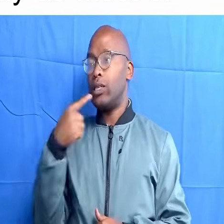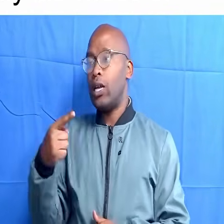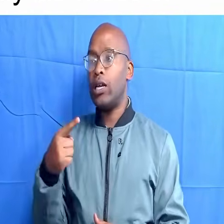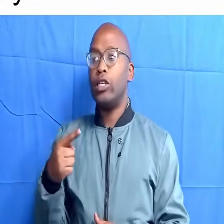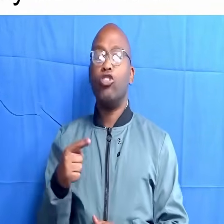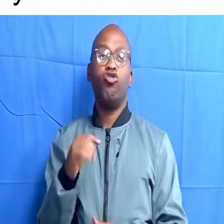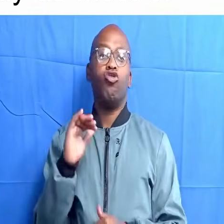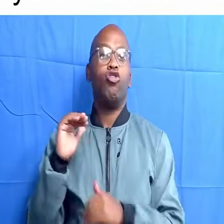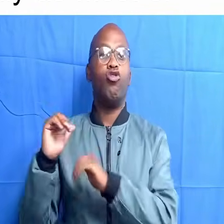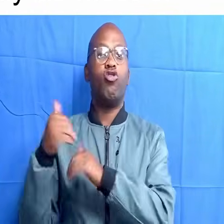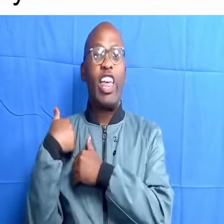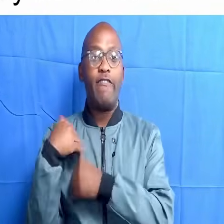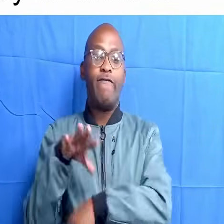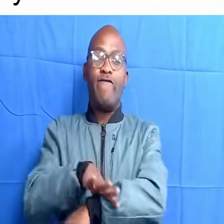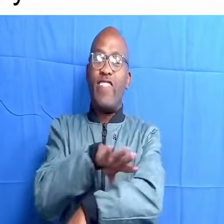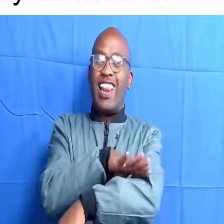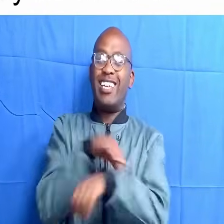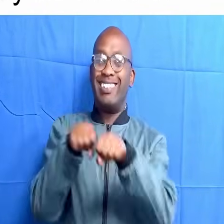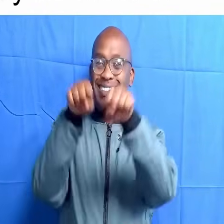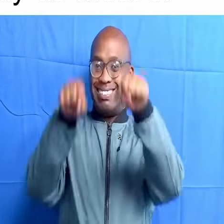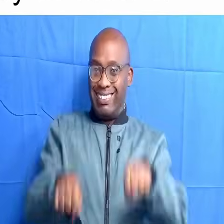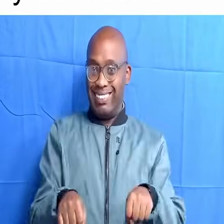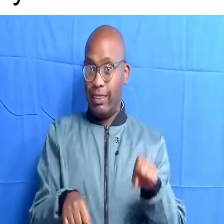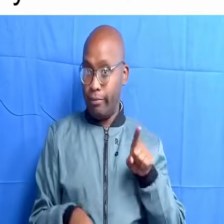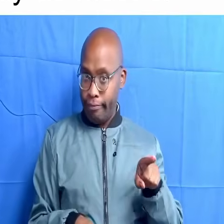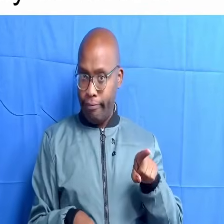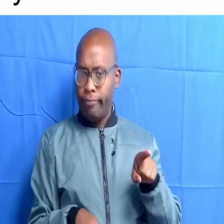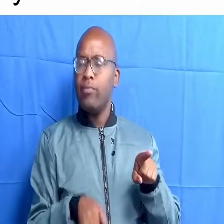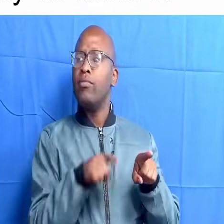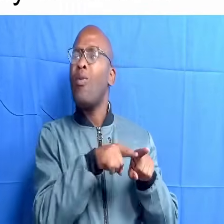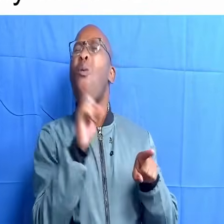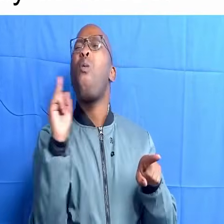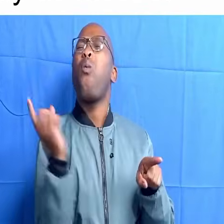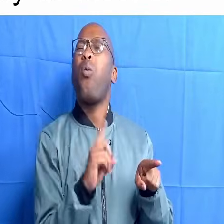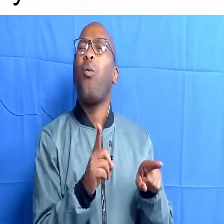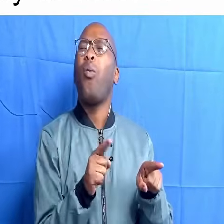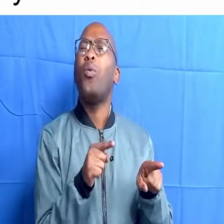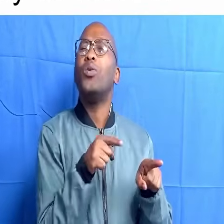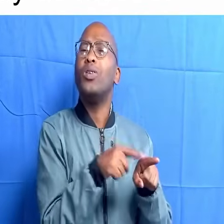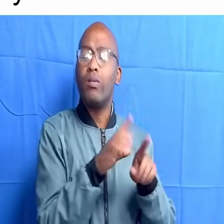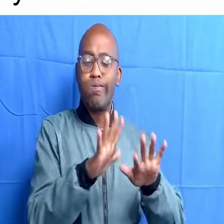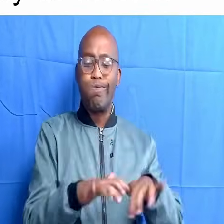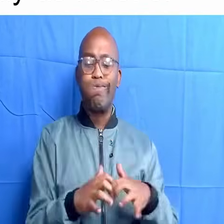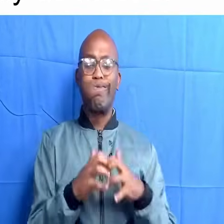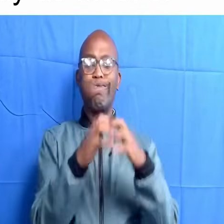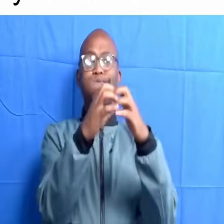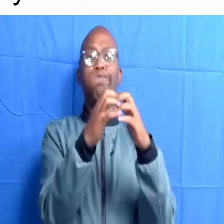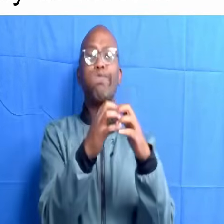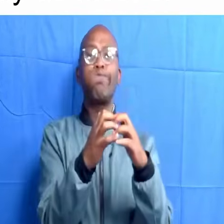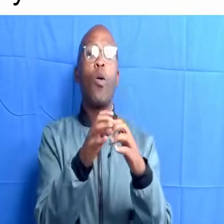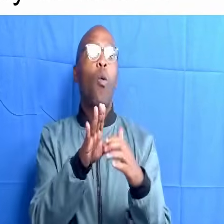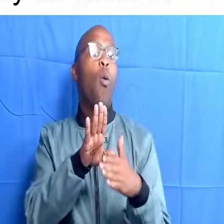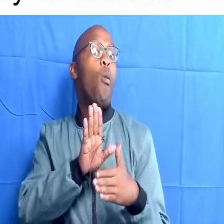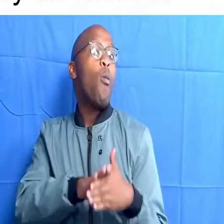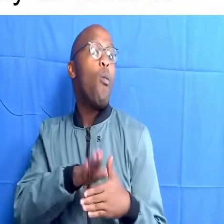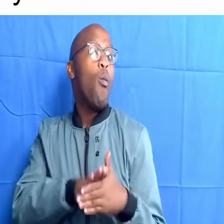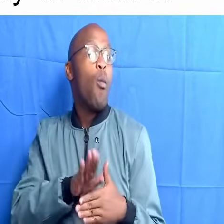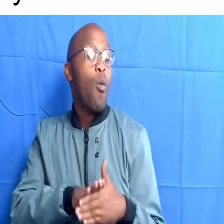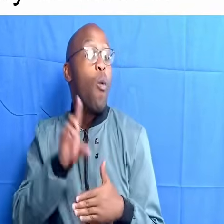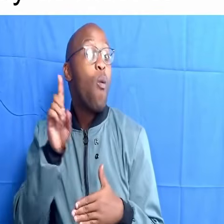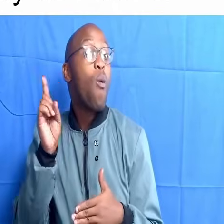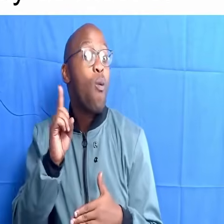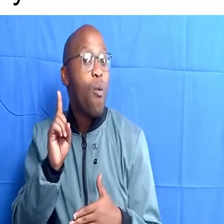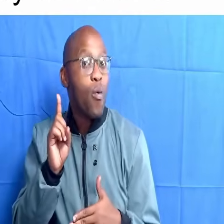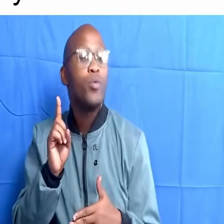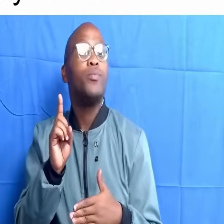System. You must know that the Safe Village System, it was created because